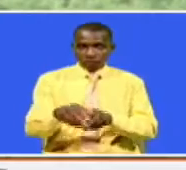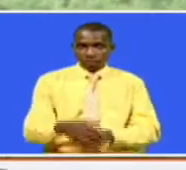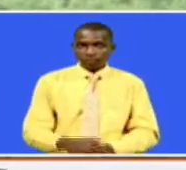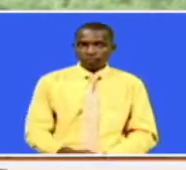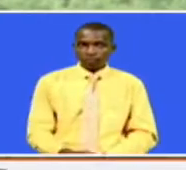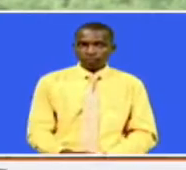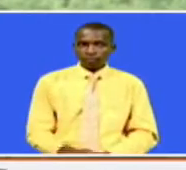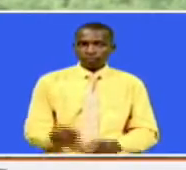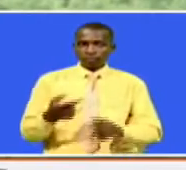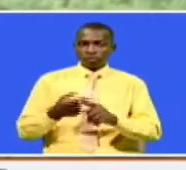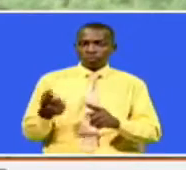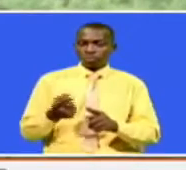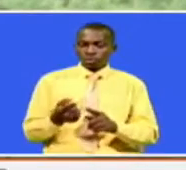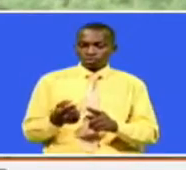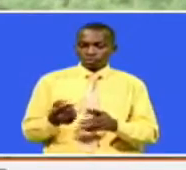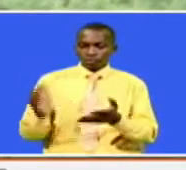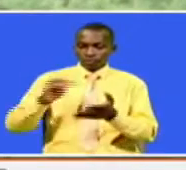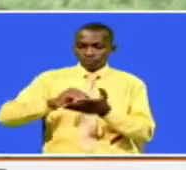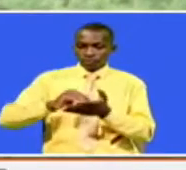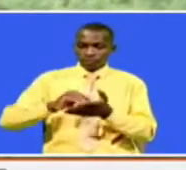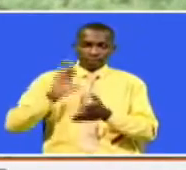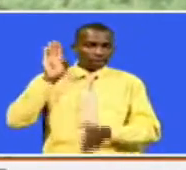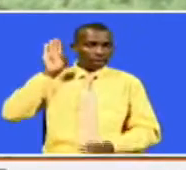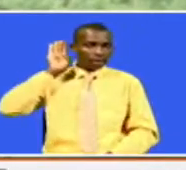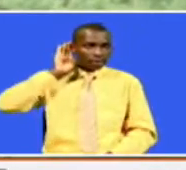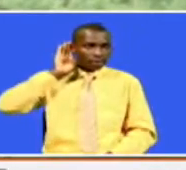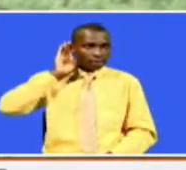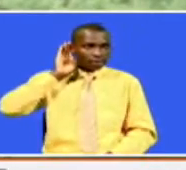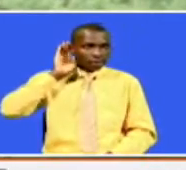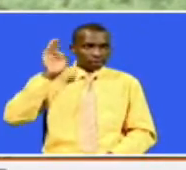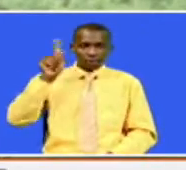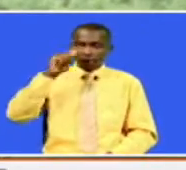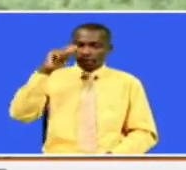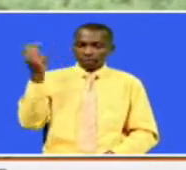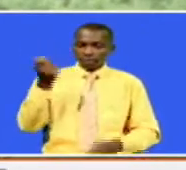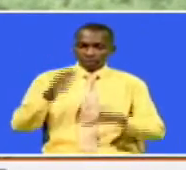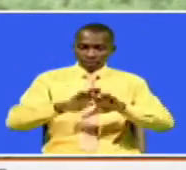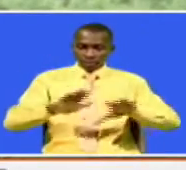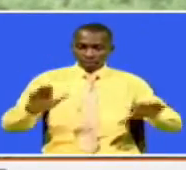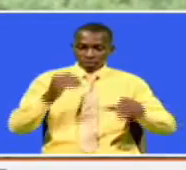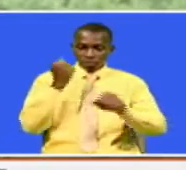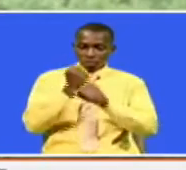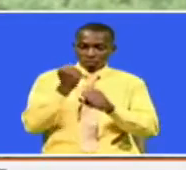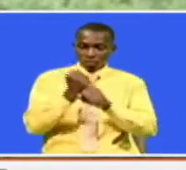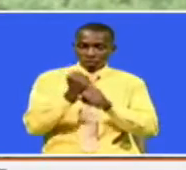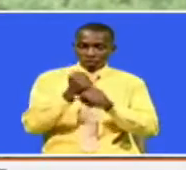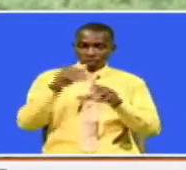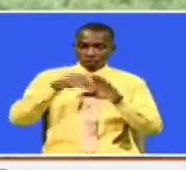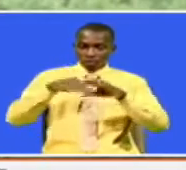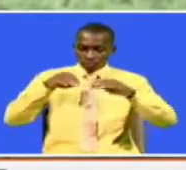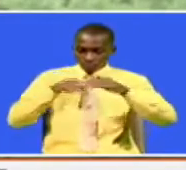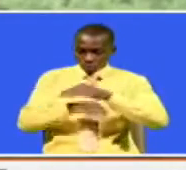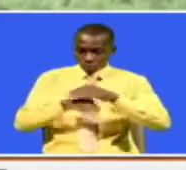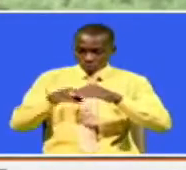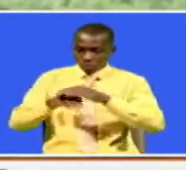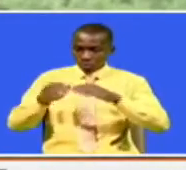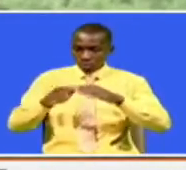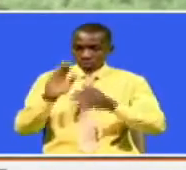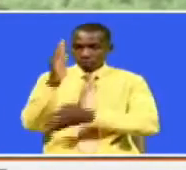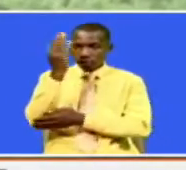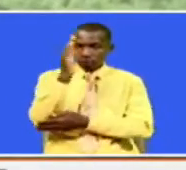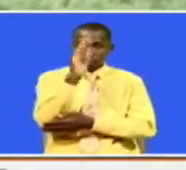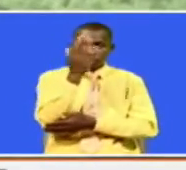Lakini pia nimepata taarifa Kenya nako kumefanyika kazi kubwa katika upandaji wa miti, lakini